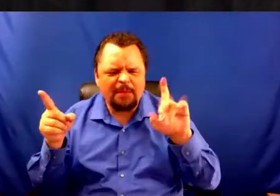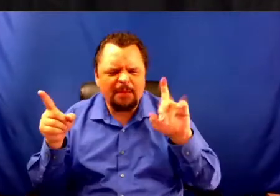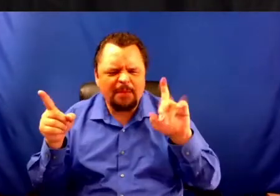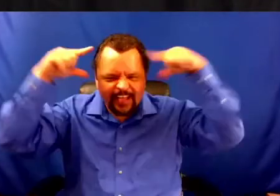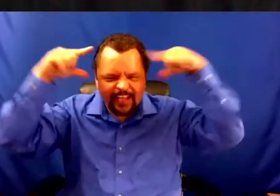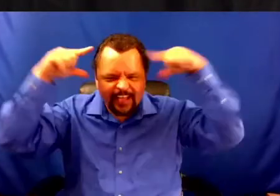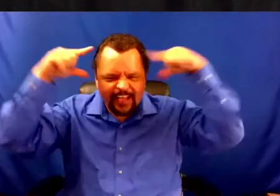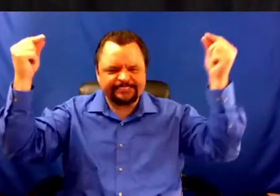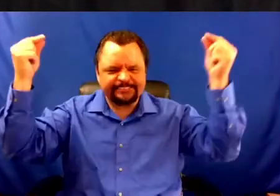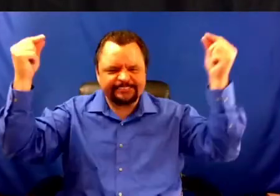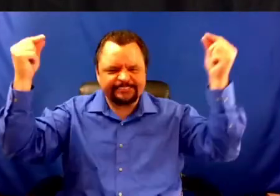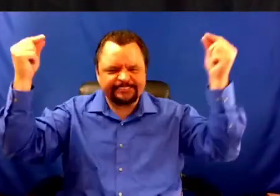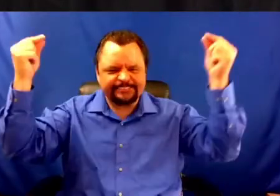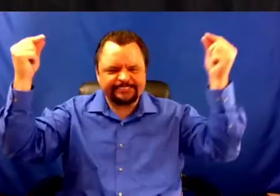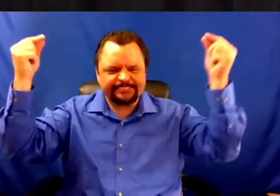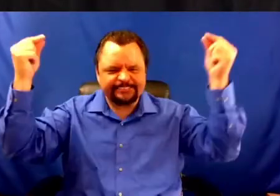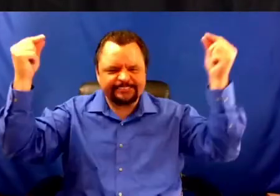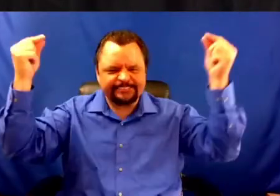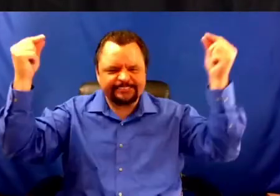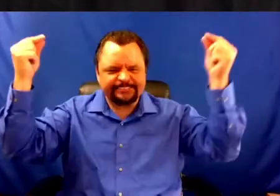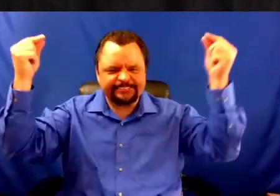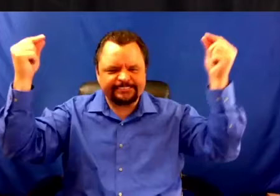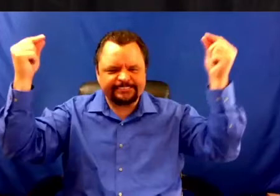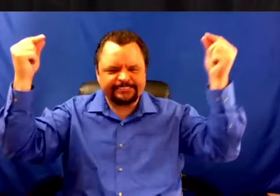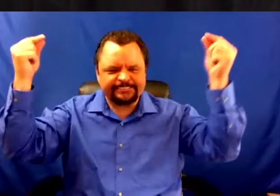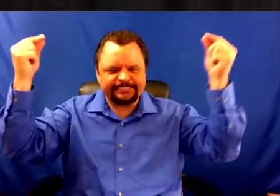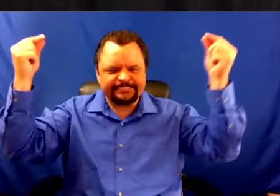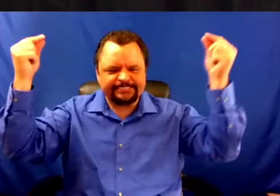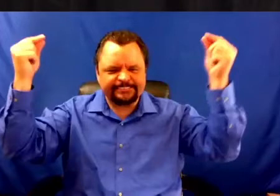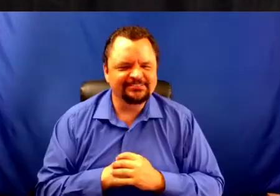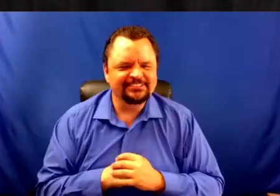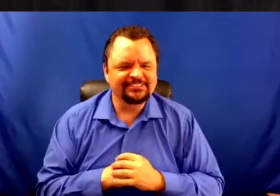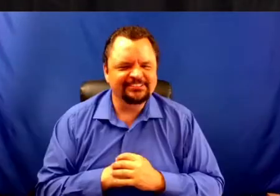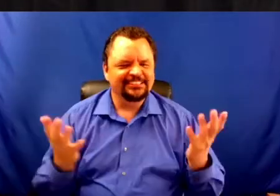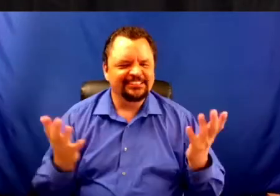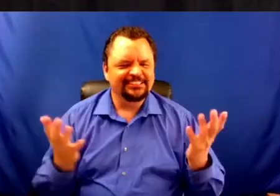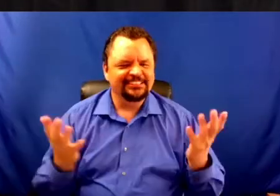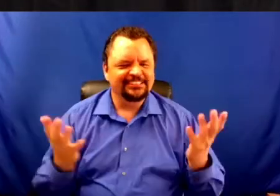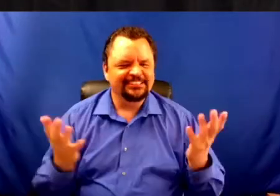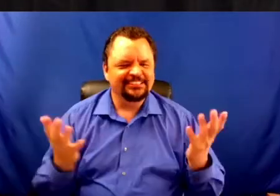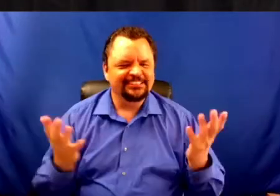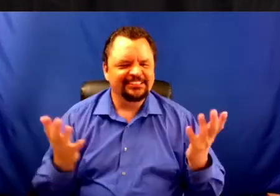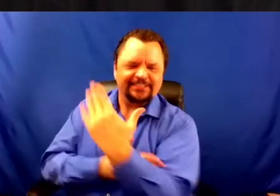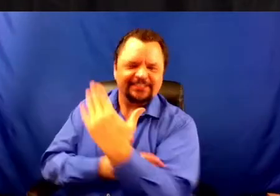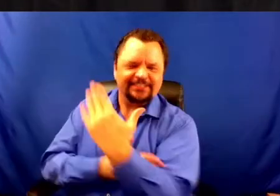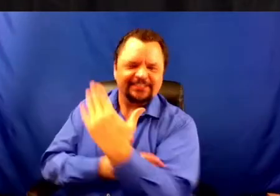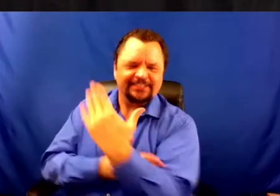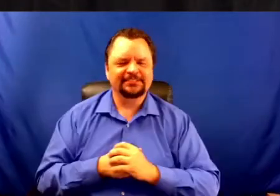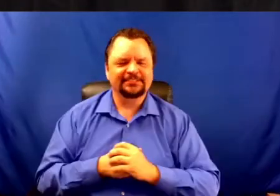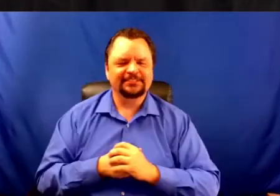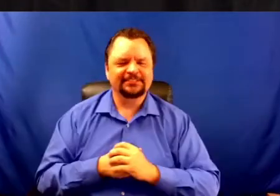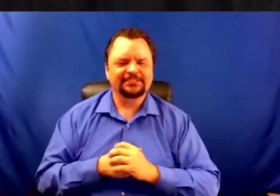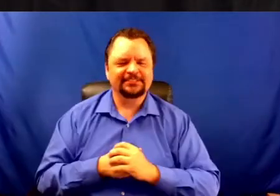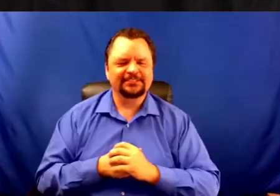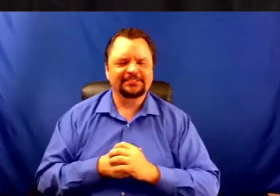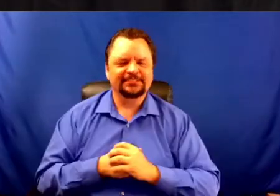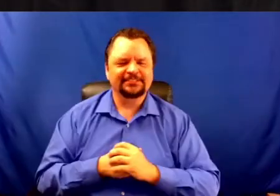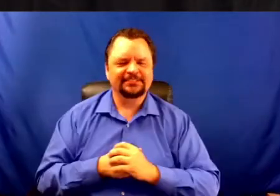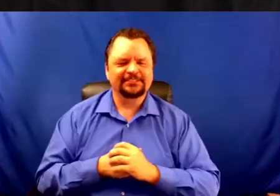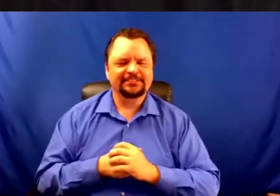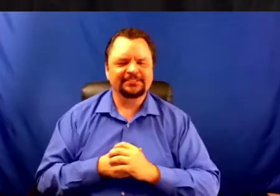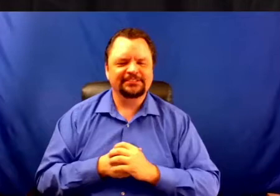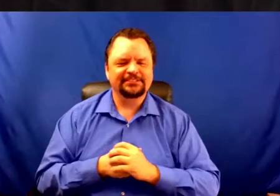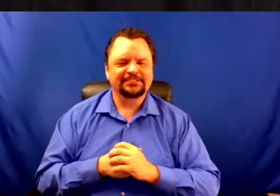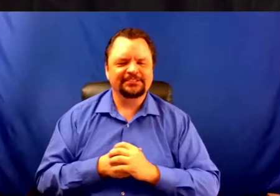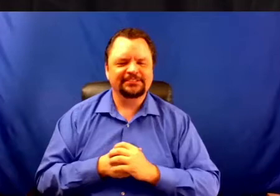There we go. Good morning. Happy to be here. Last time we met, I think the Broncos were still undefeated, so it's